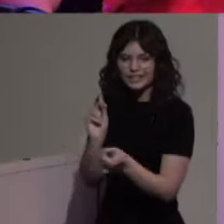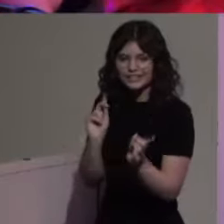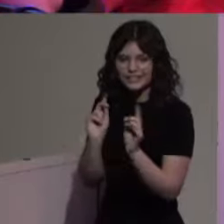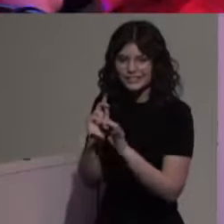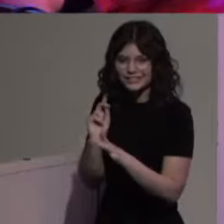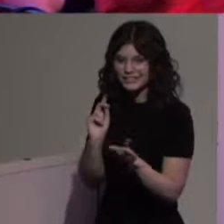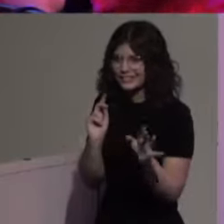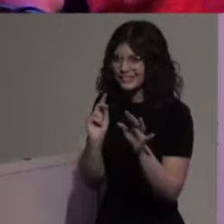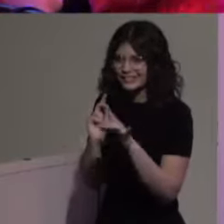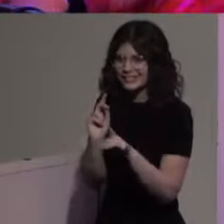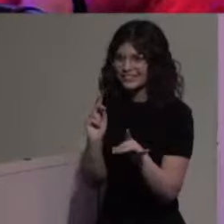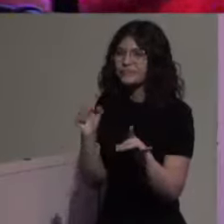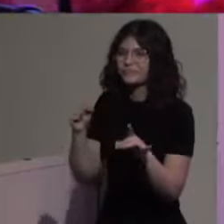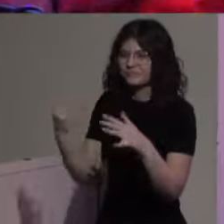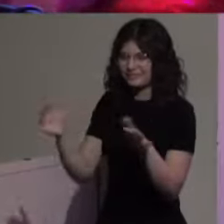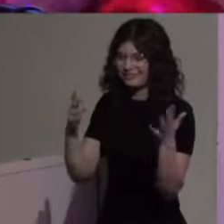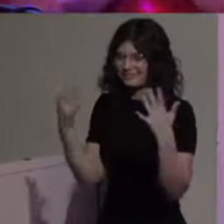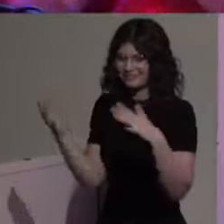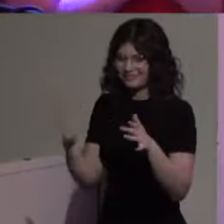Yeah.